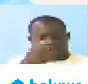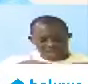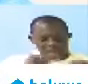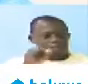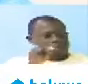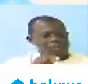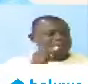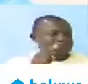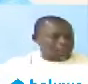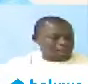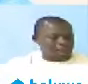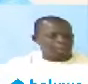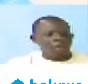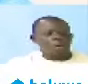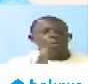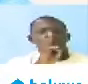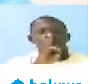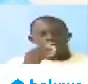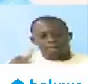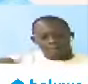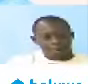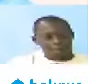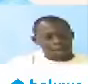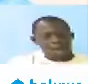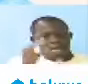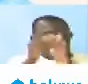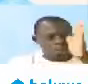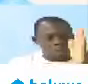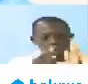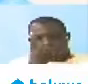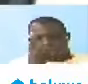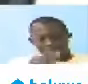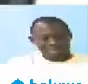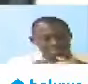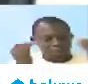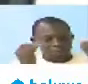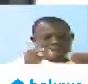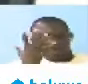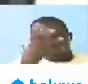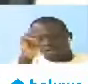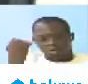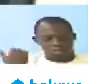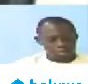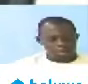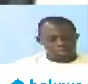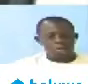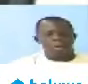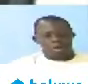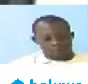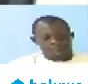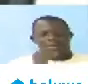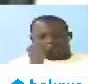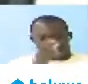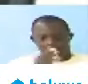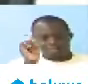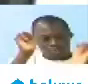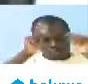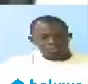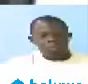that time, among that those 1,500 people. So Damar Mugambian or Econom. I can